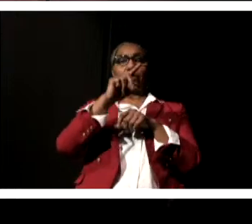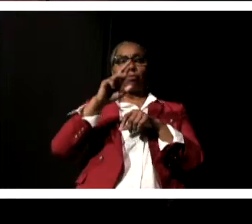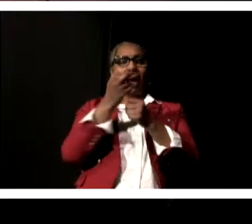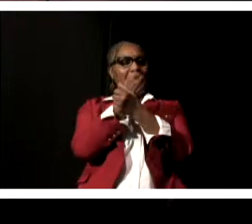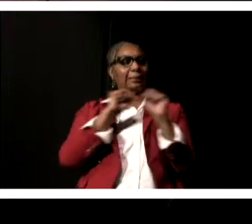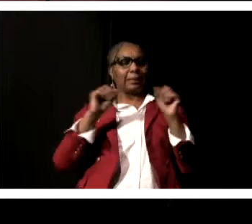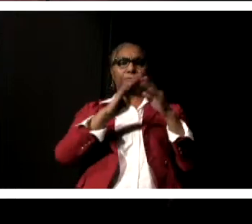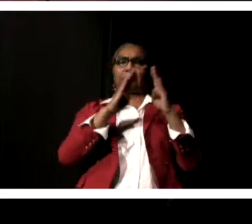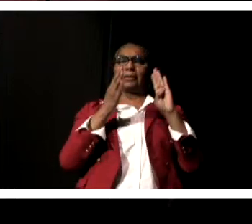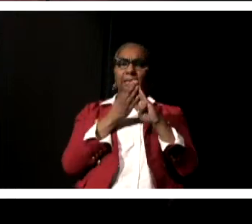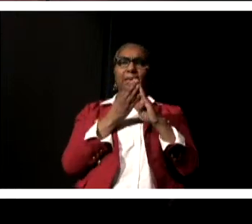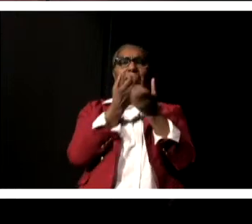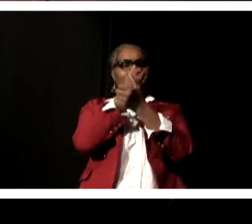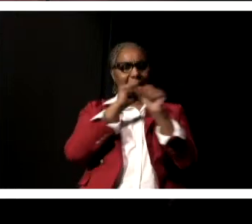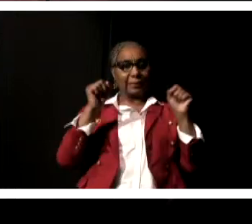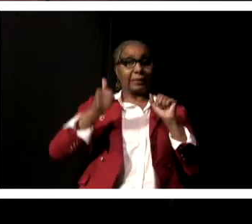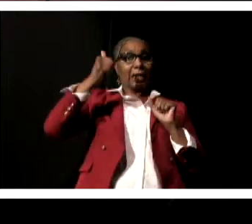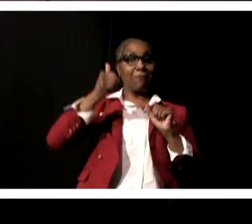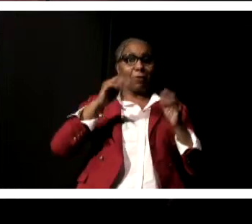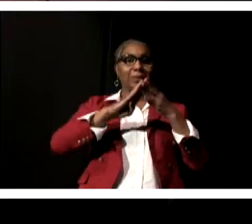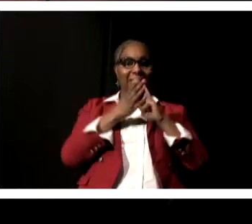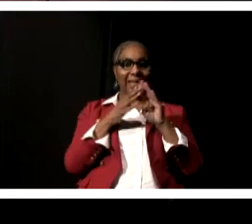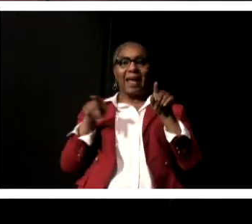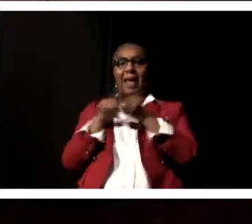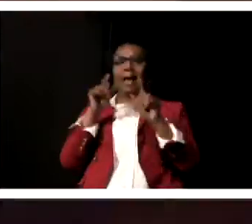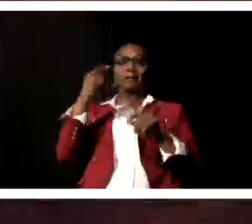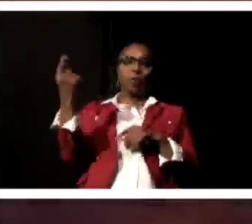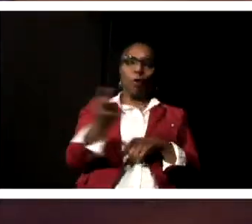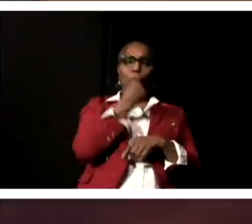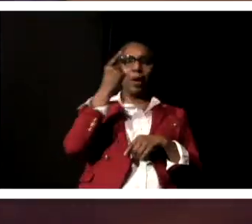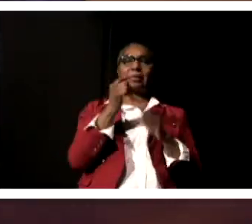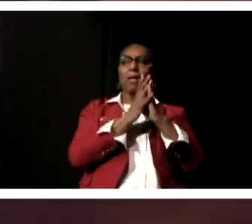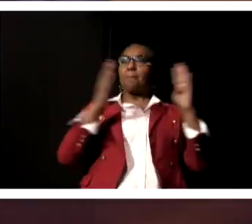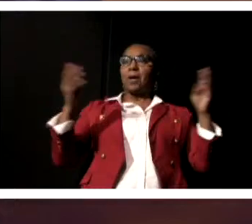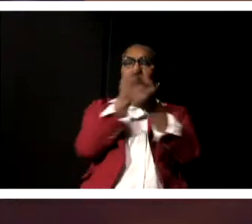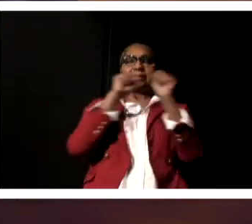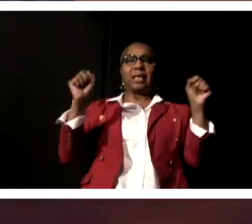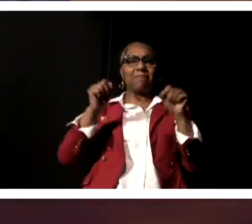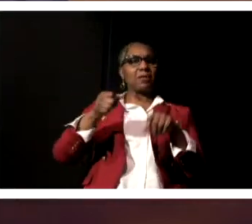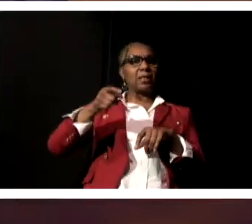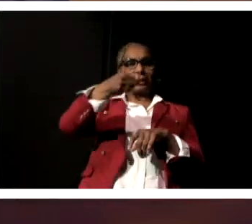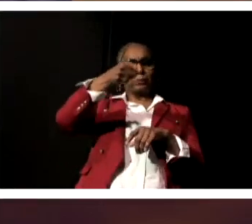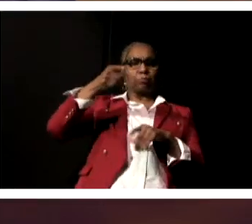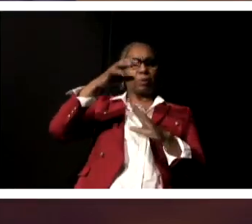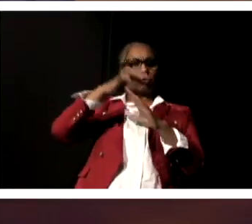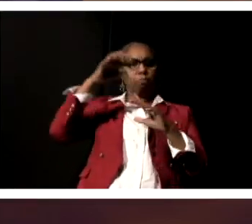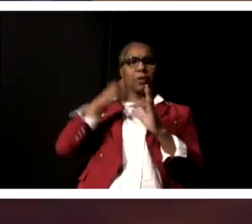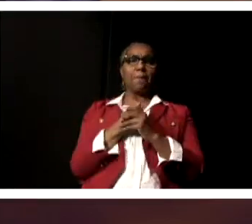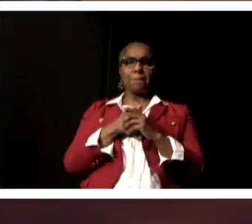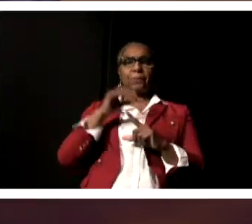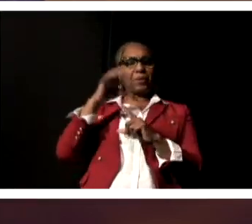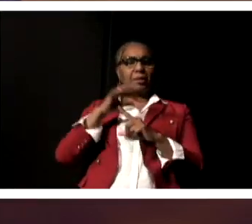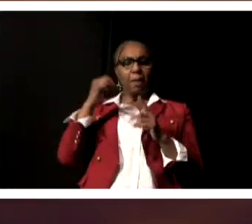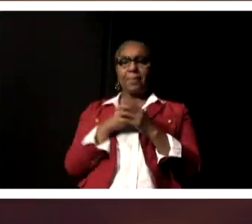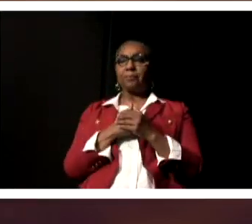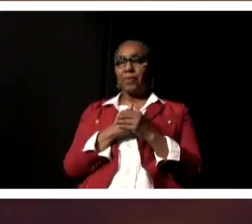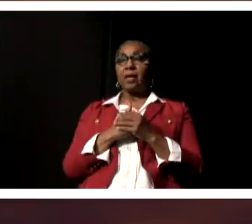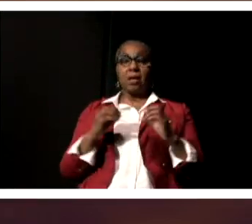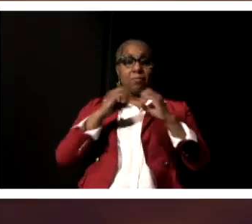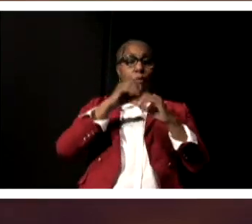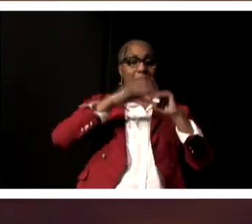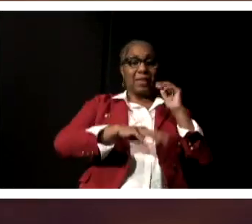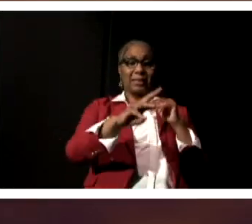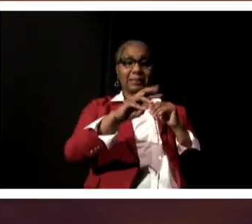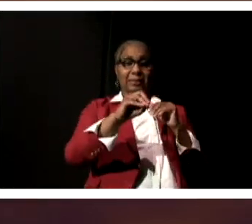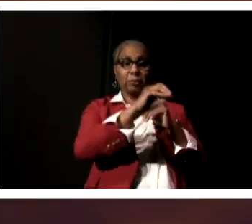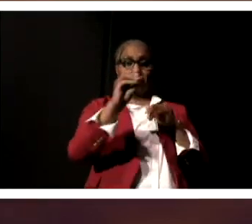city, a safer city. And as always, public safety is priority number one. More than 60%